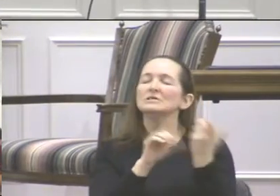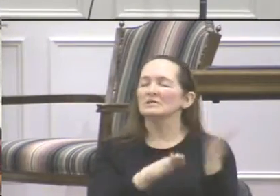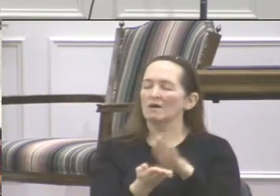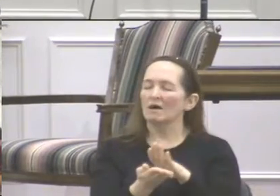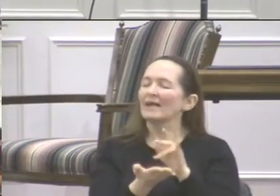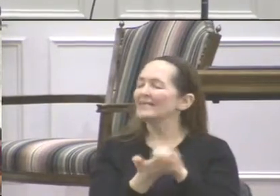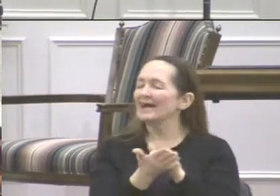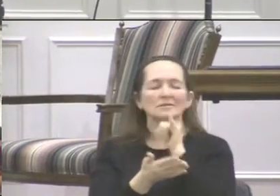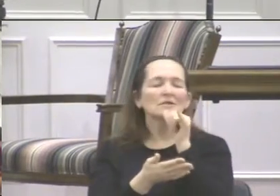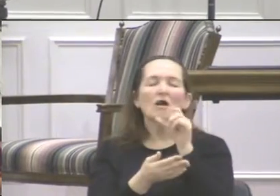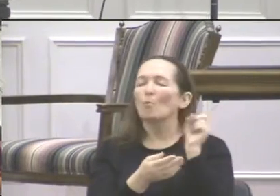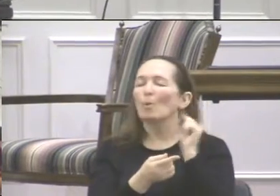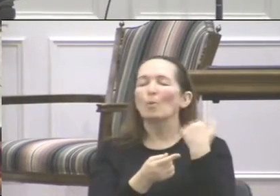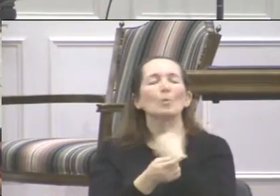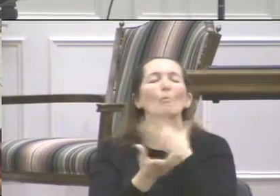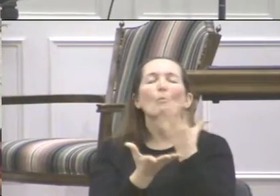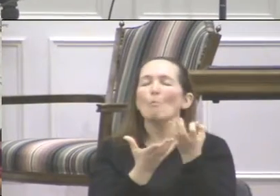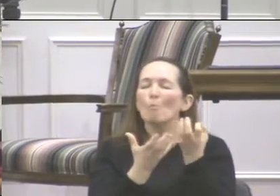where we are.